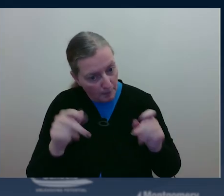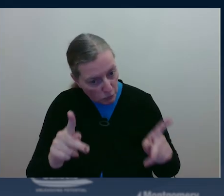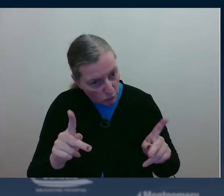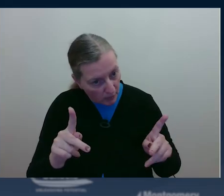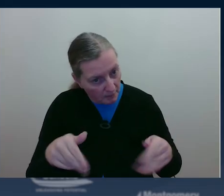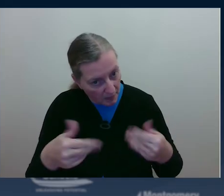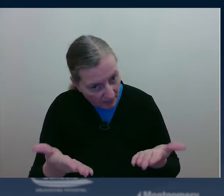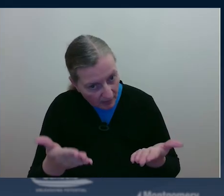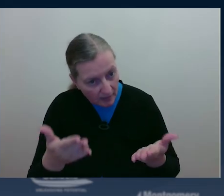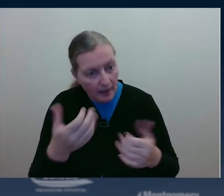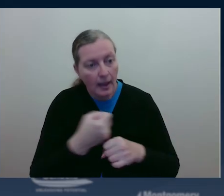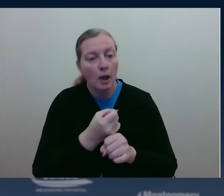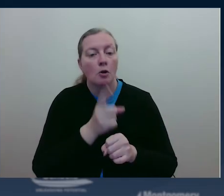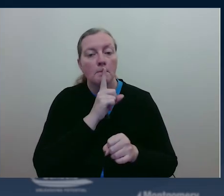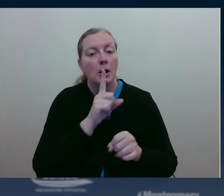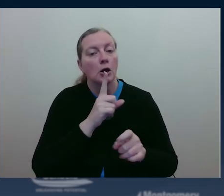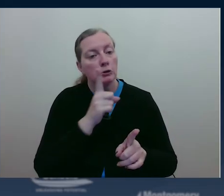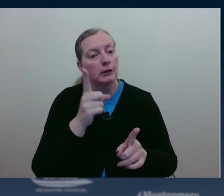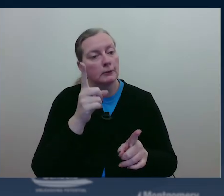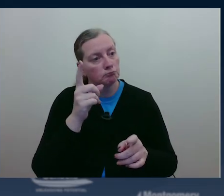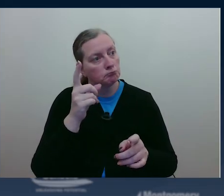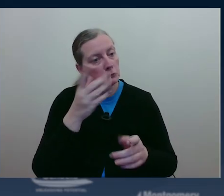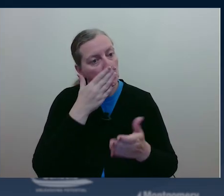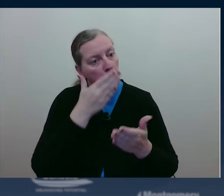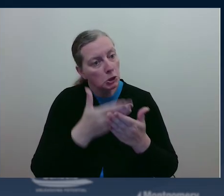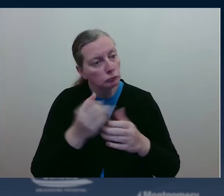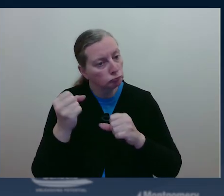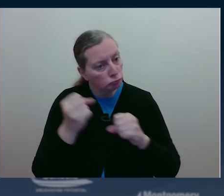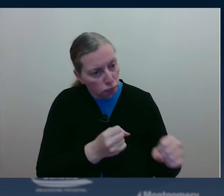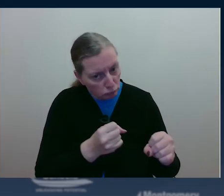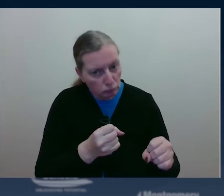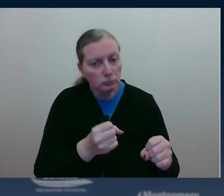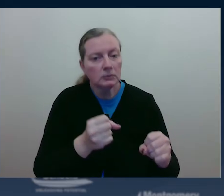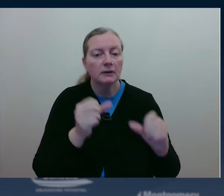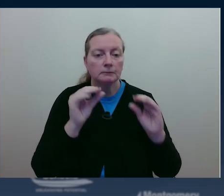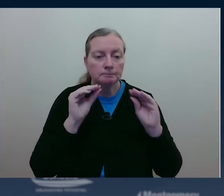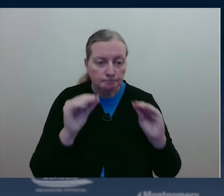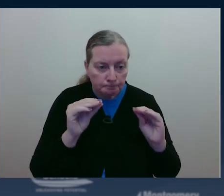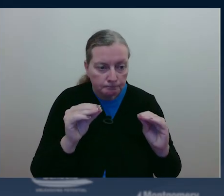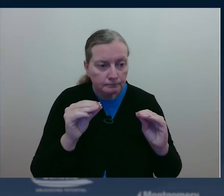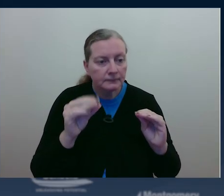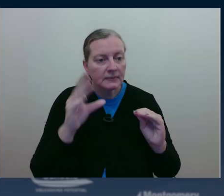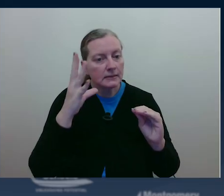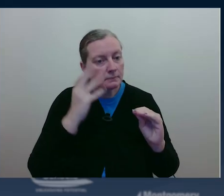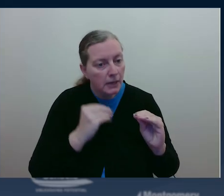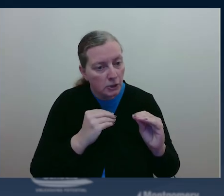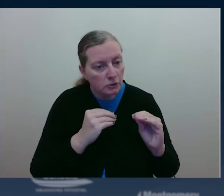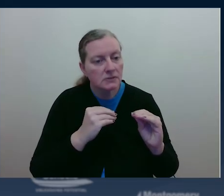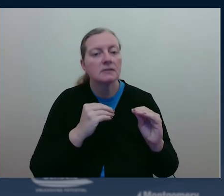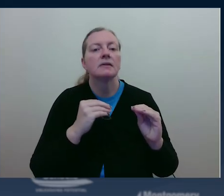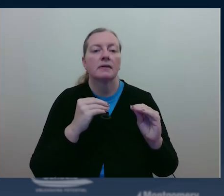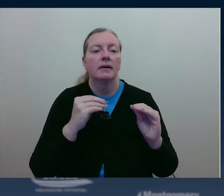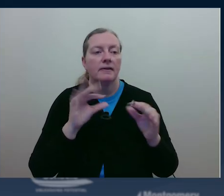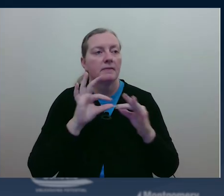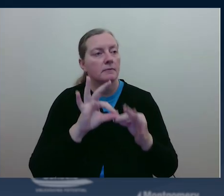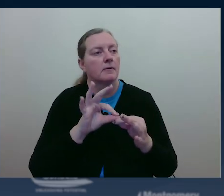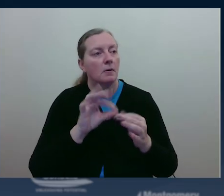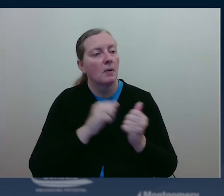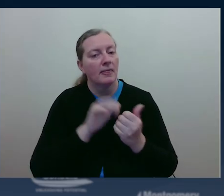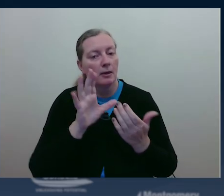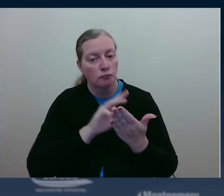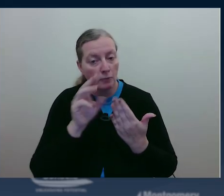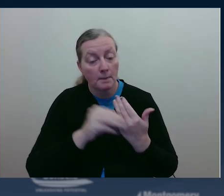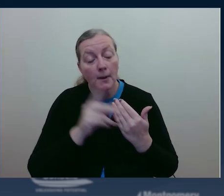get hands-on, real-world experiences, which ultimately will build their cultural